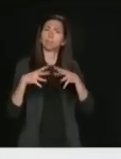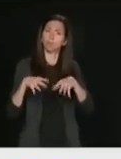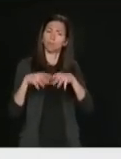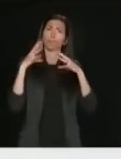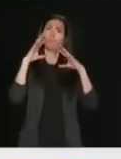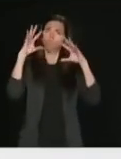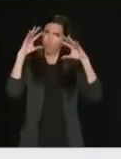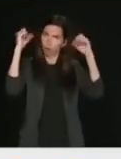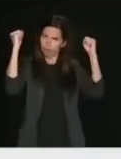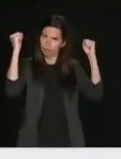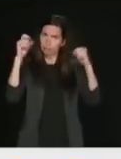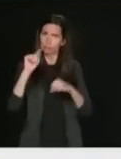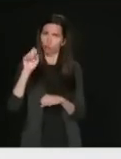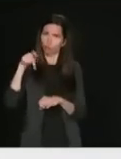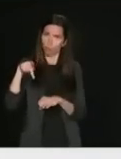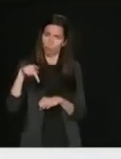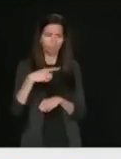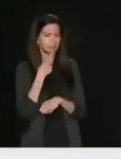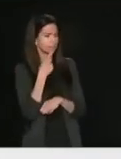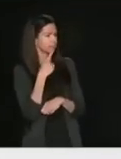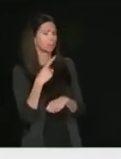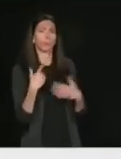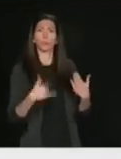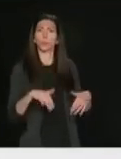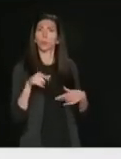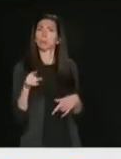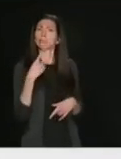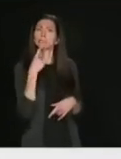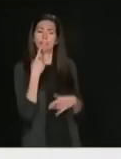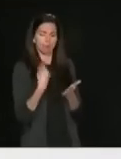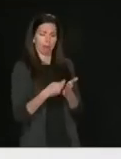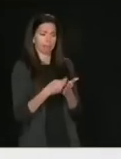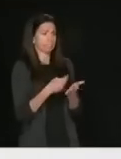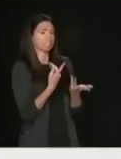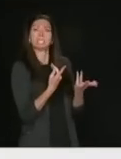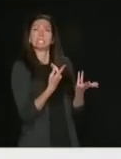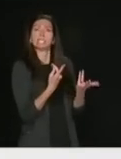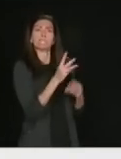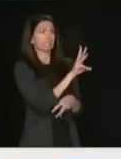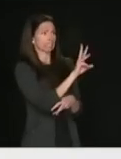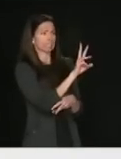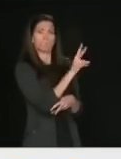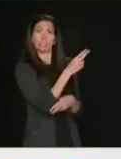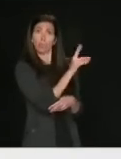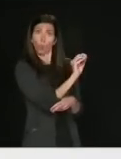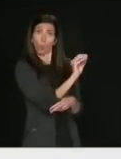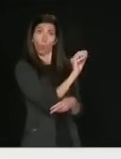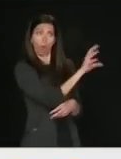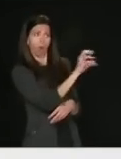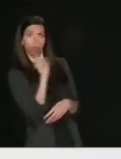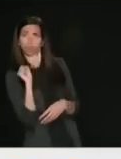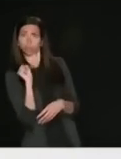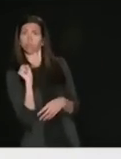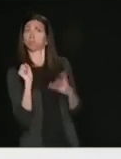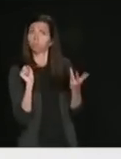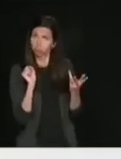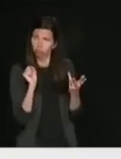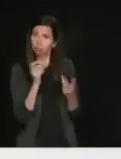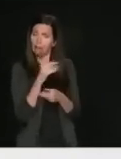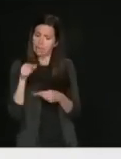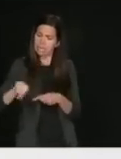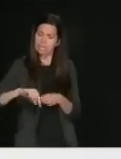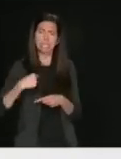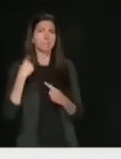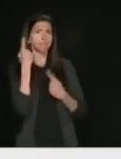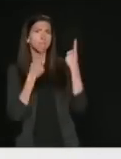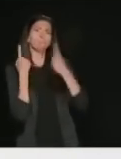pull American funding from the World Health Organization and reconsidering his country's membership in that UN